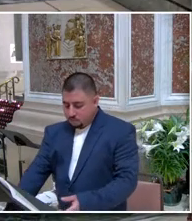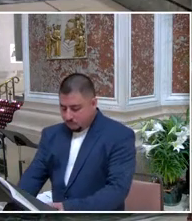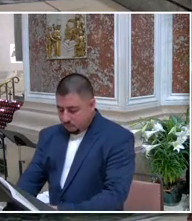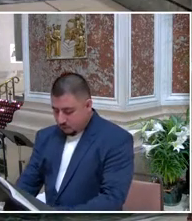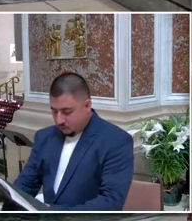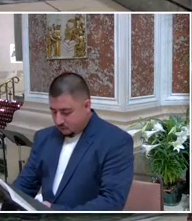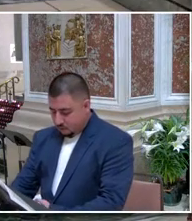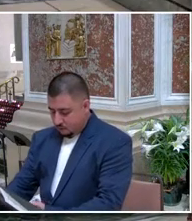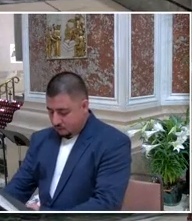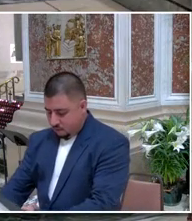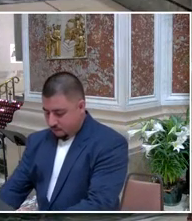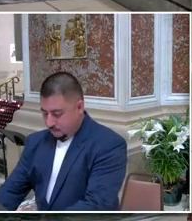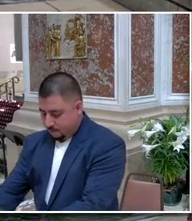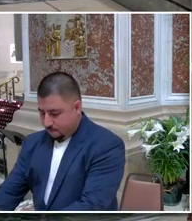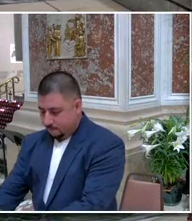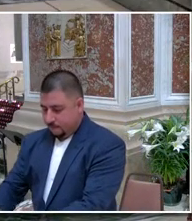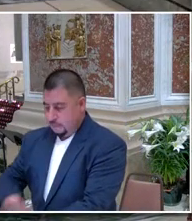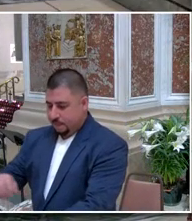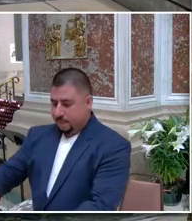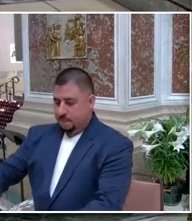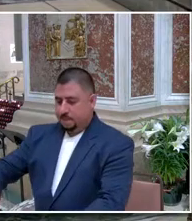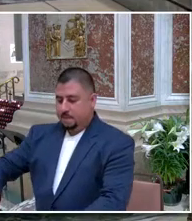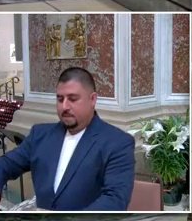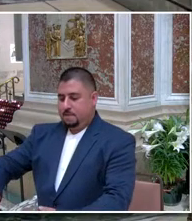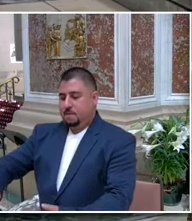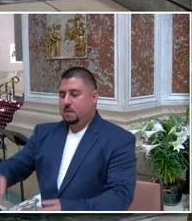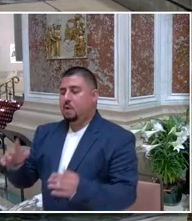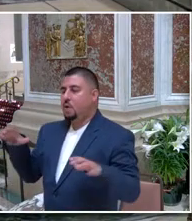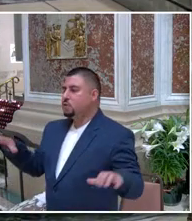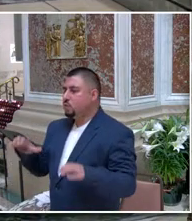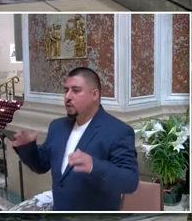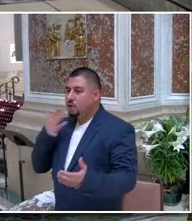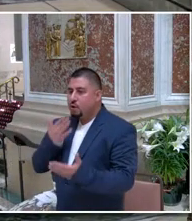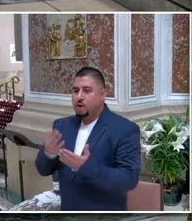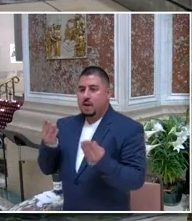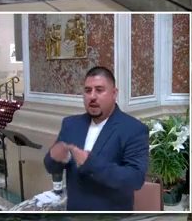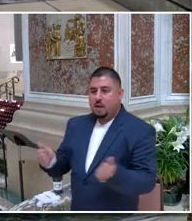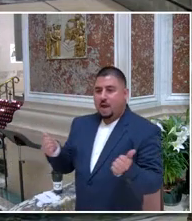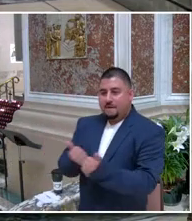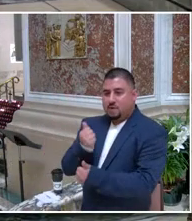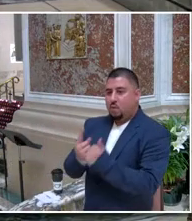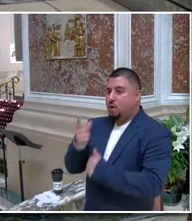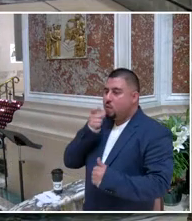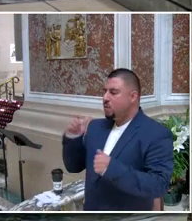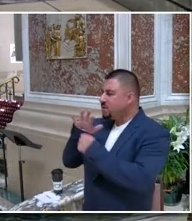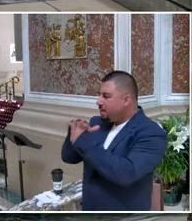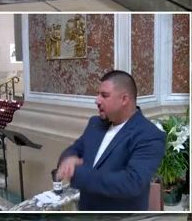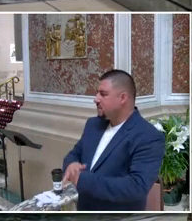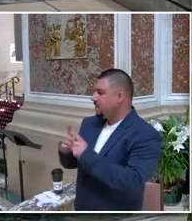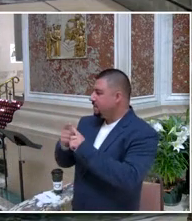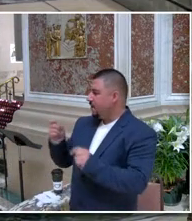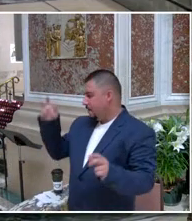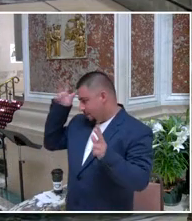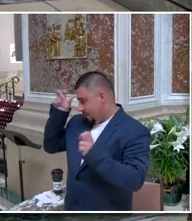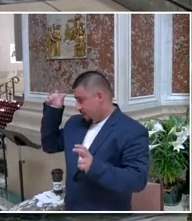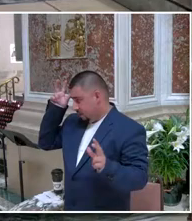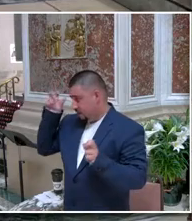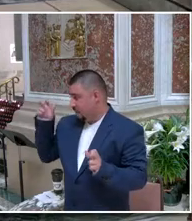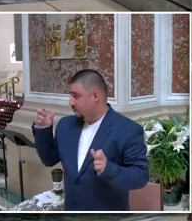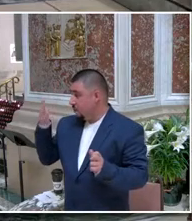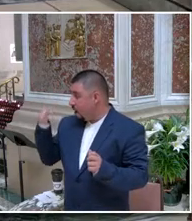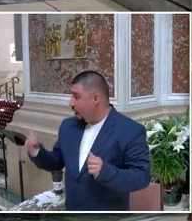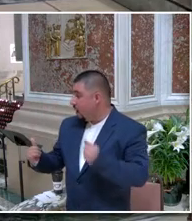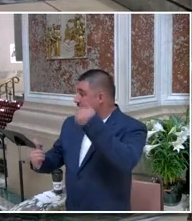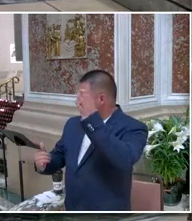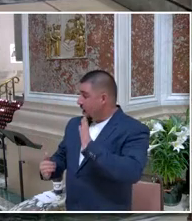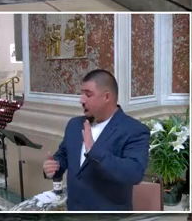went about doing good and healing all those oppressed by the devil, for